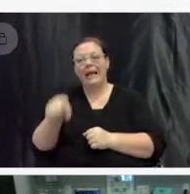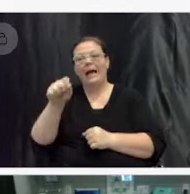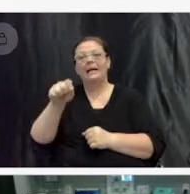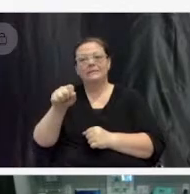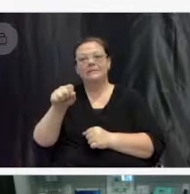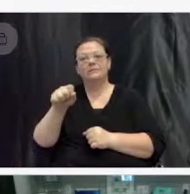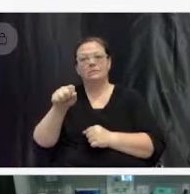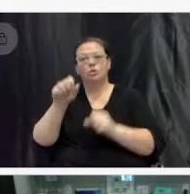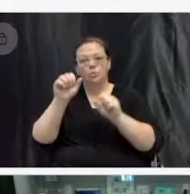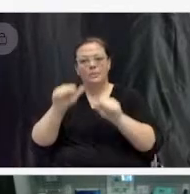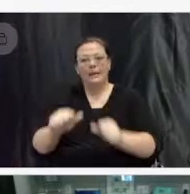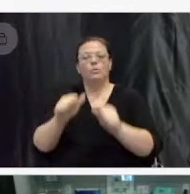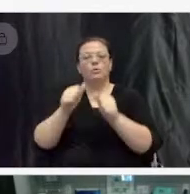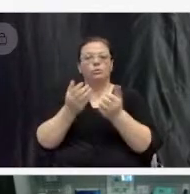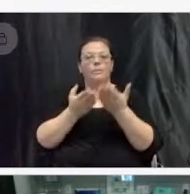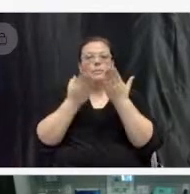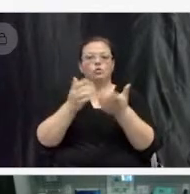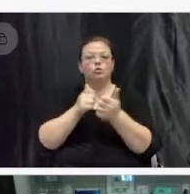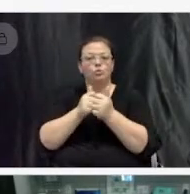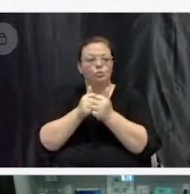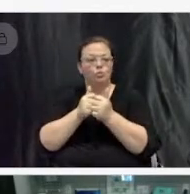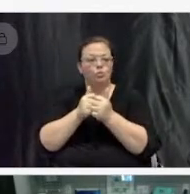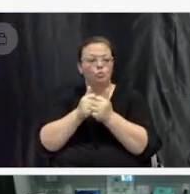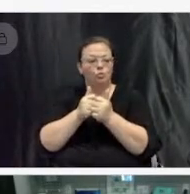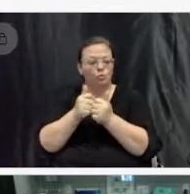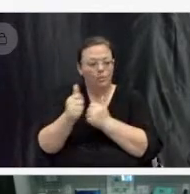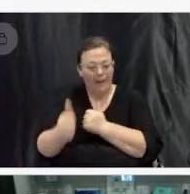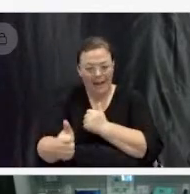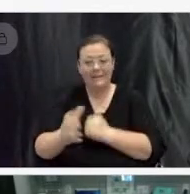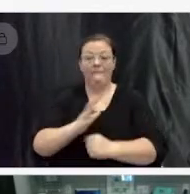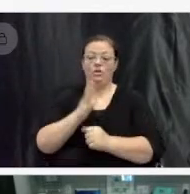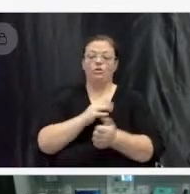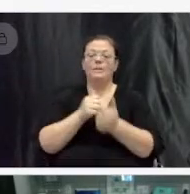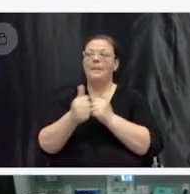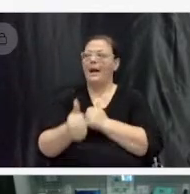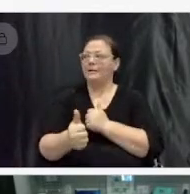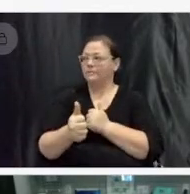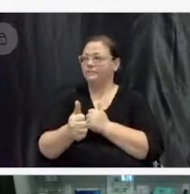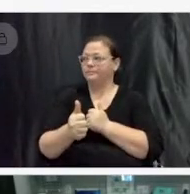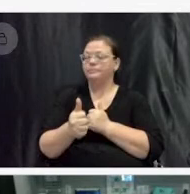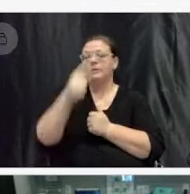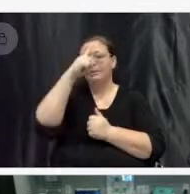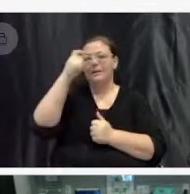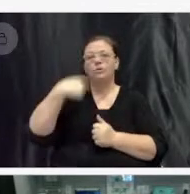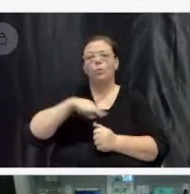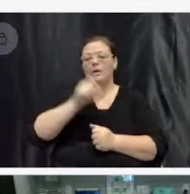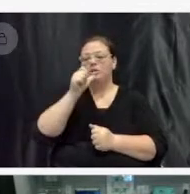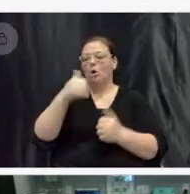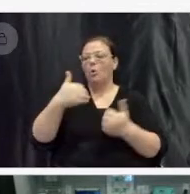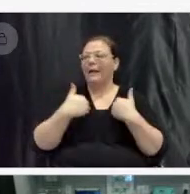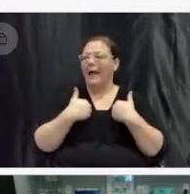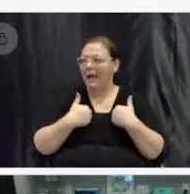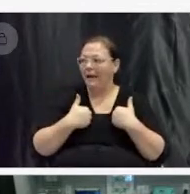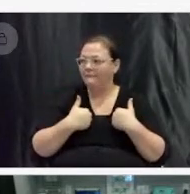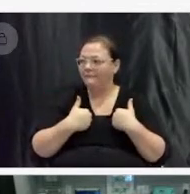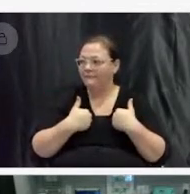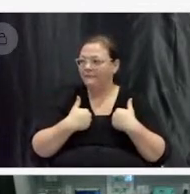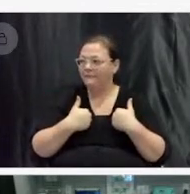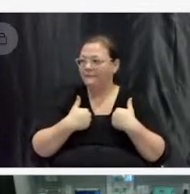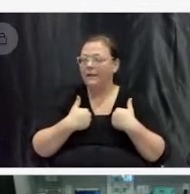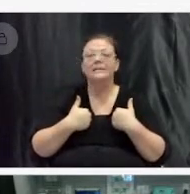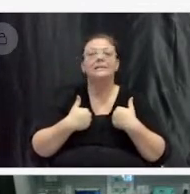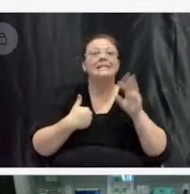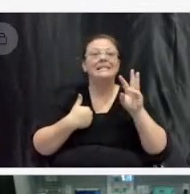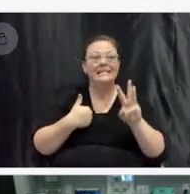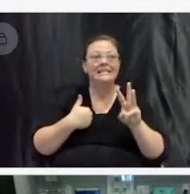a yes vote for it to officially, legally pass. Since we do not have, you don't have